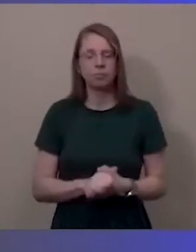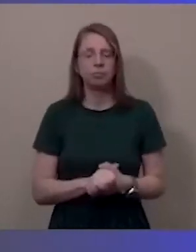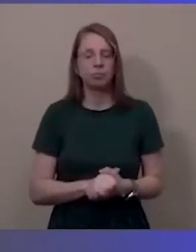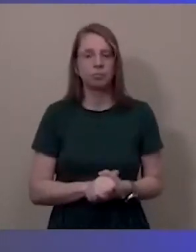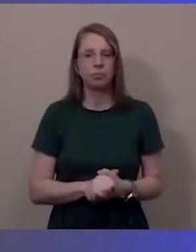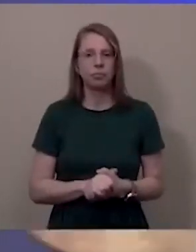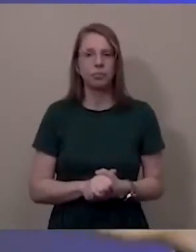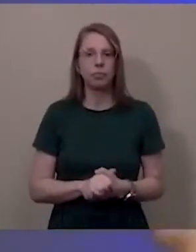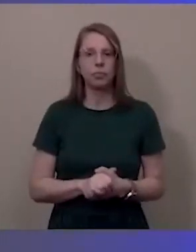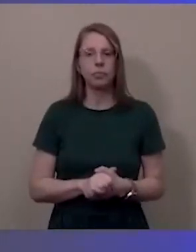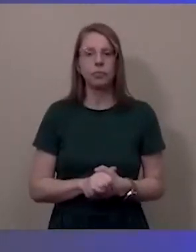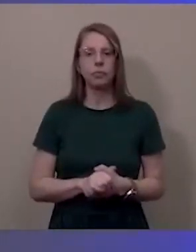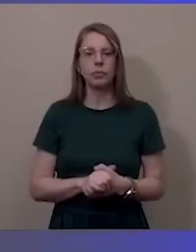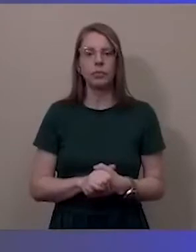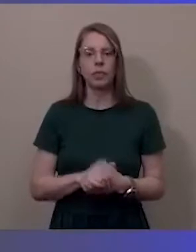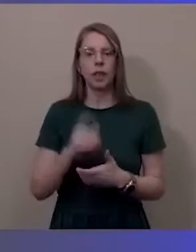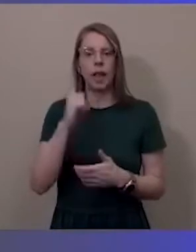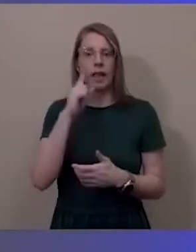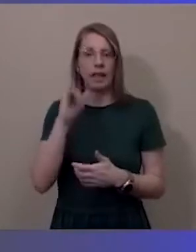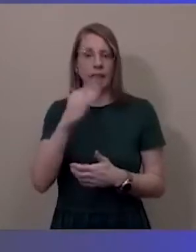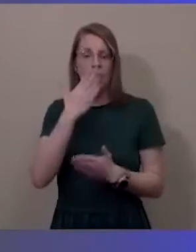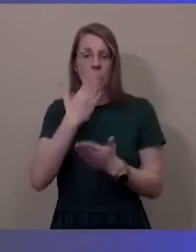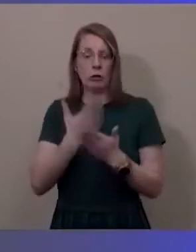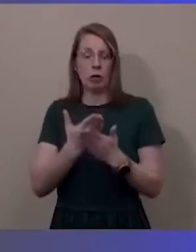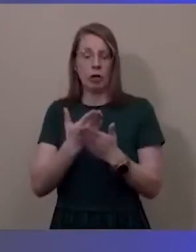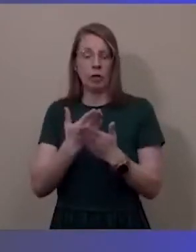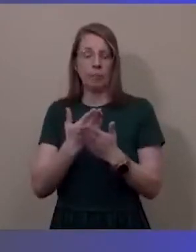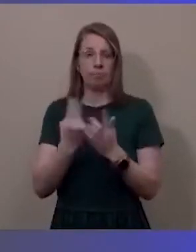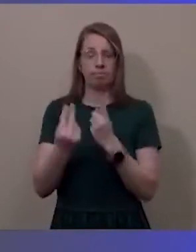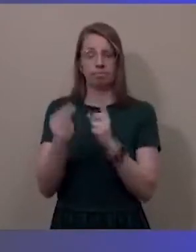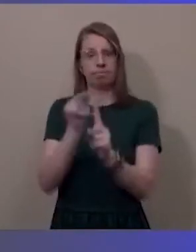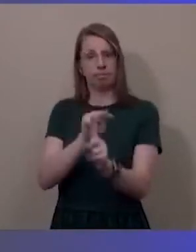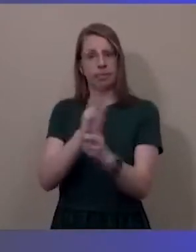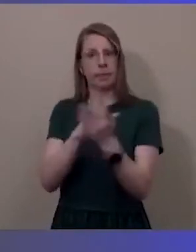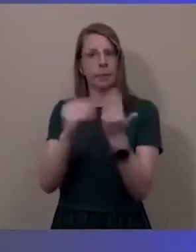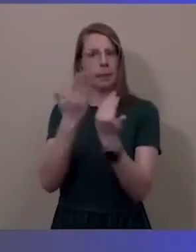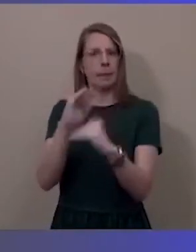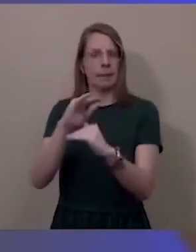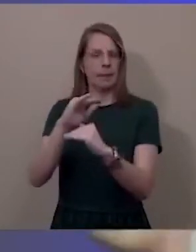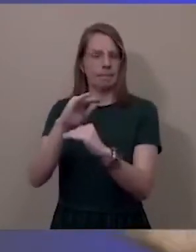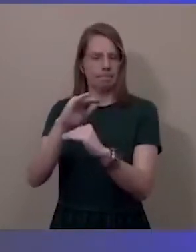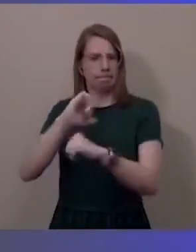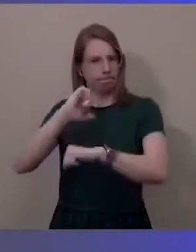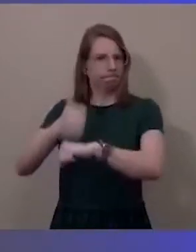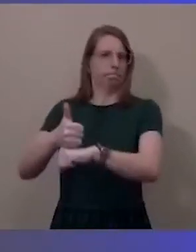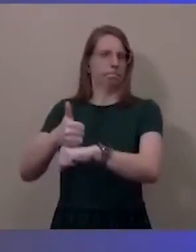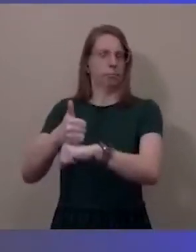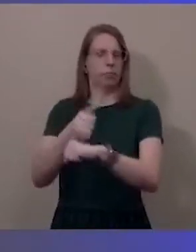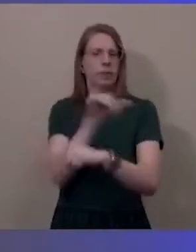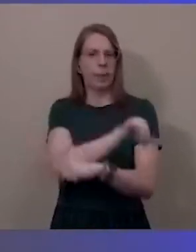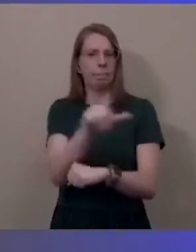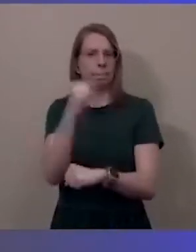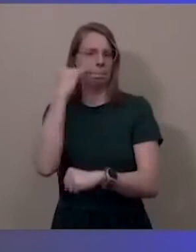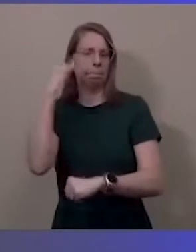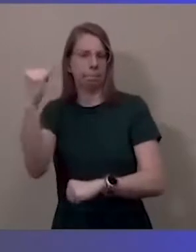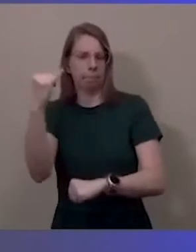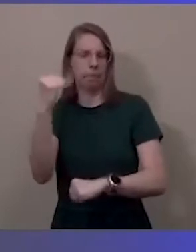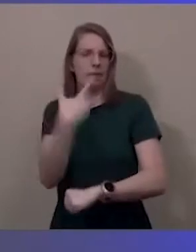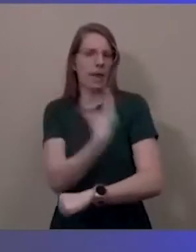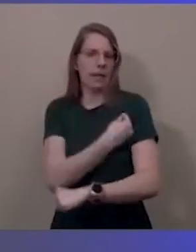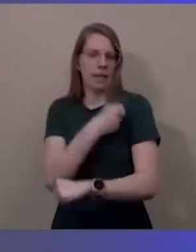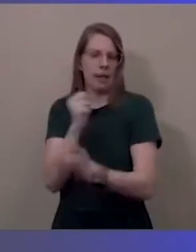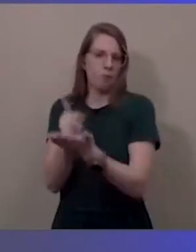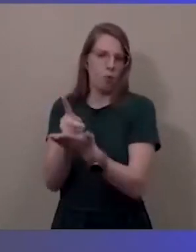I think that's a good analogy that there will be some limits placed on it the way these vaccines have been approved and moved